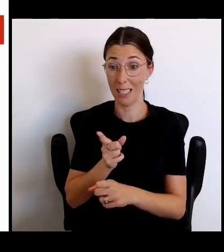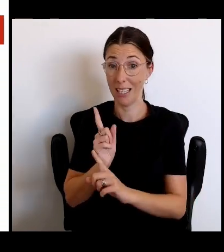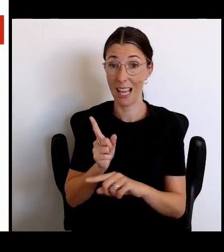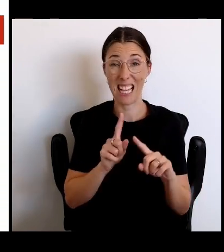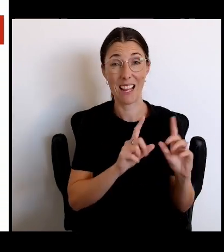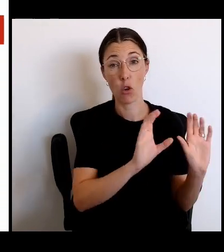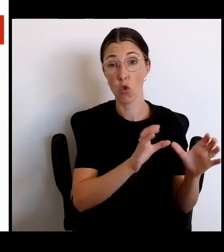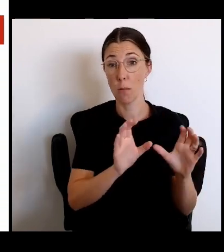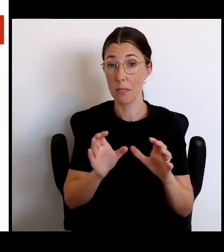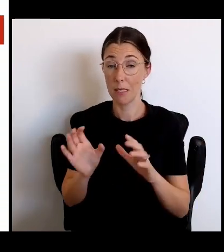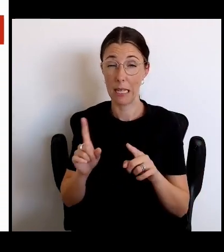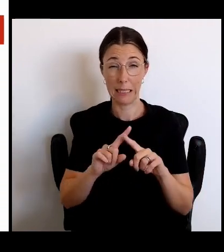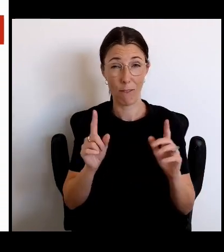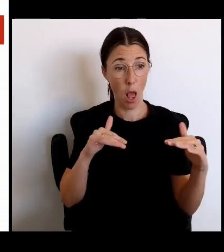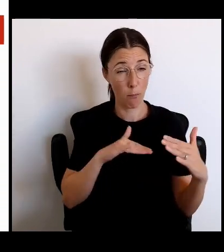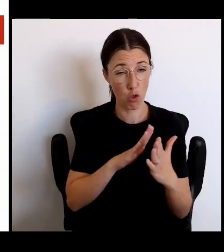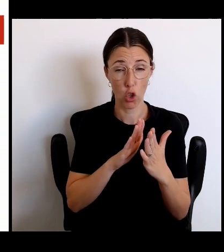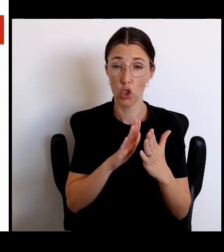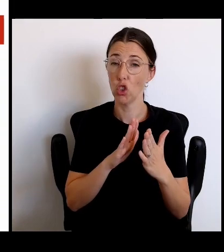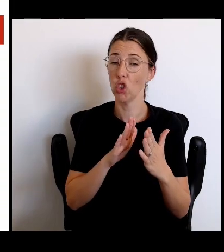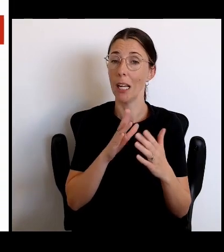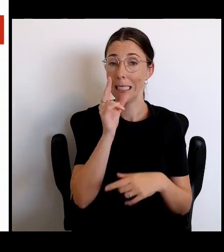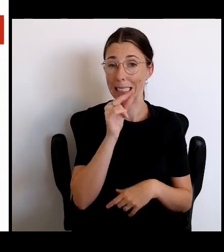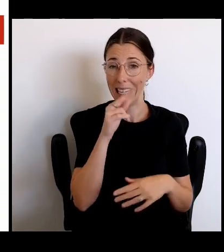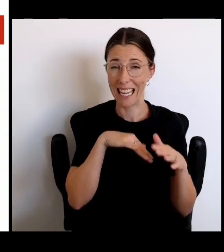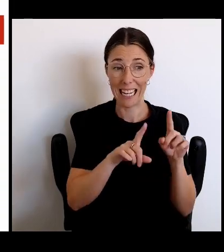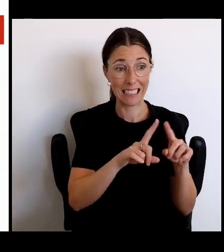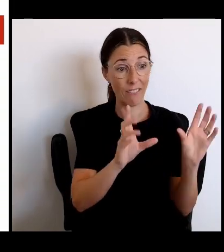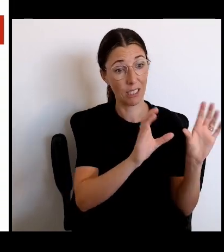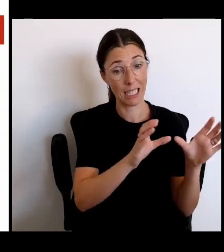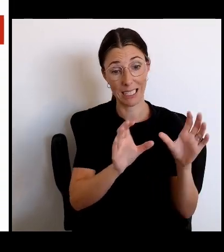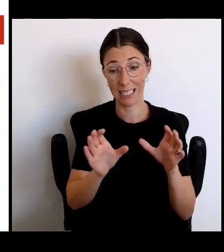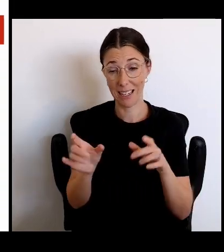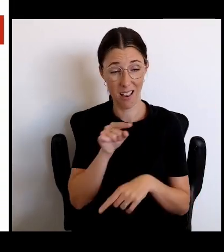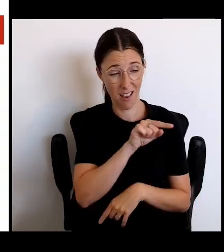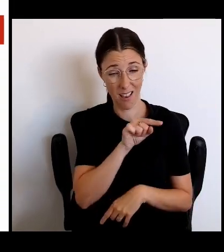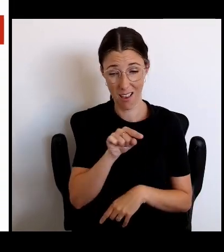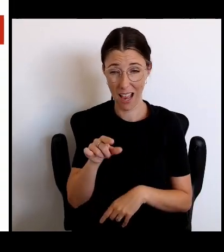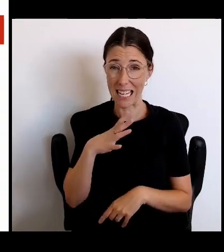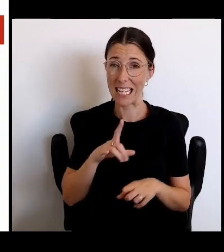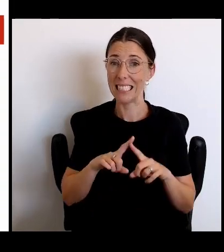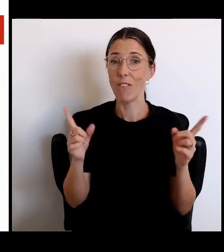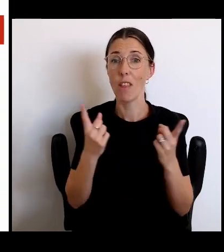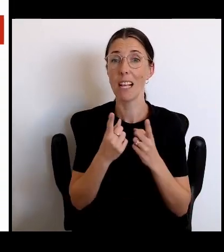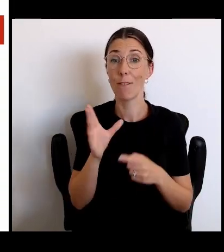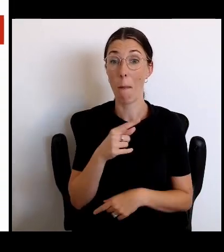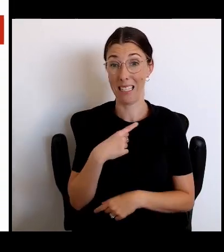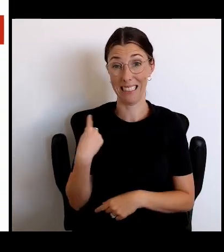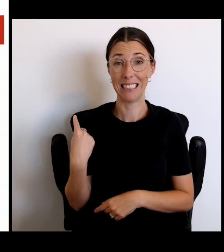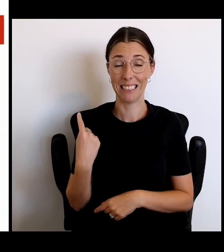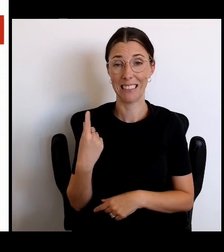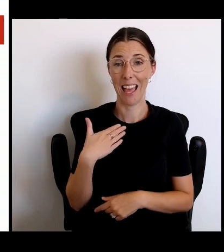segments. Teenagers sitting in these different segments need different things from us as health professionals,